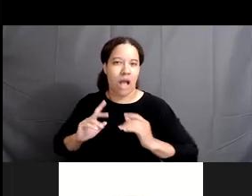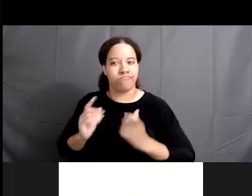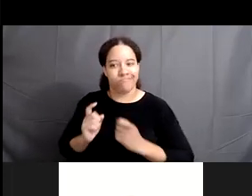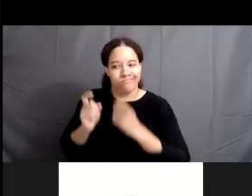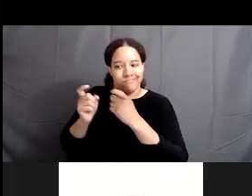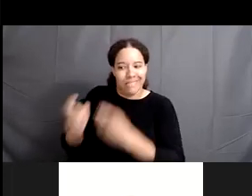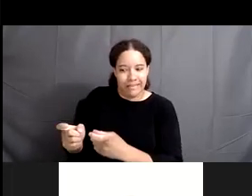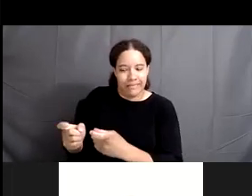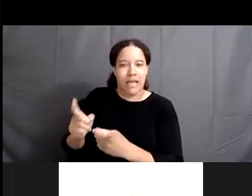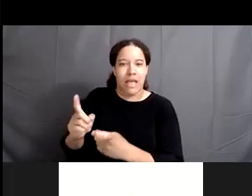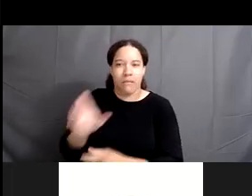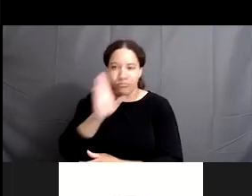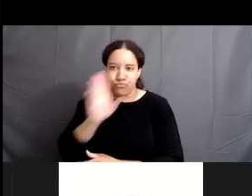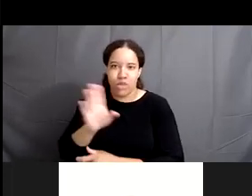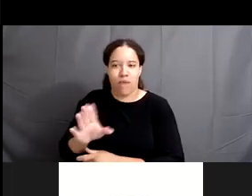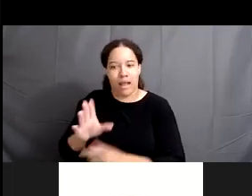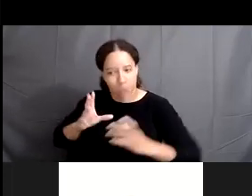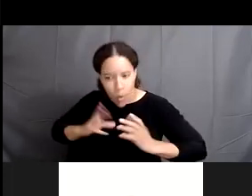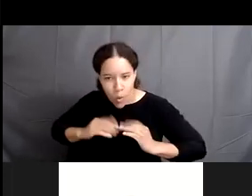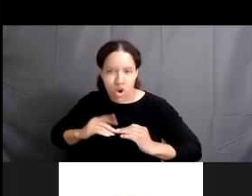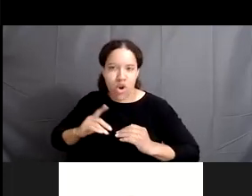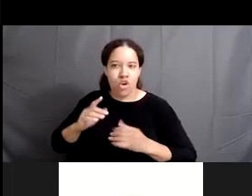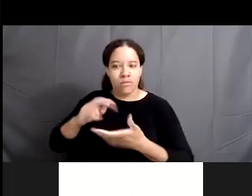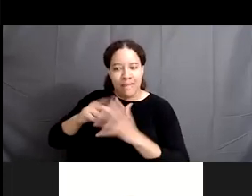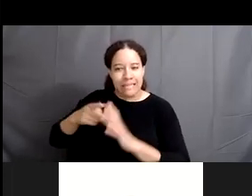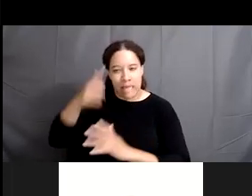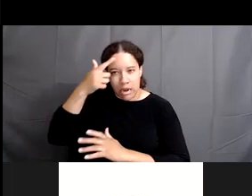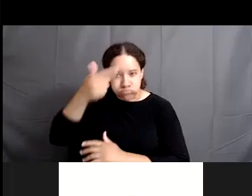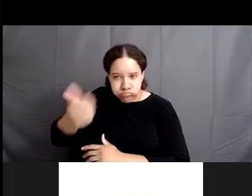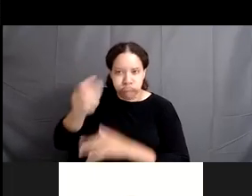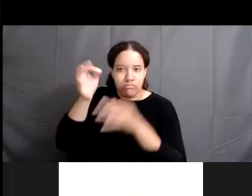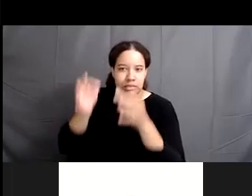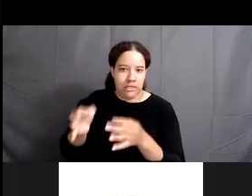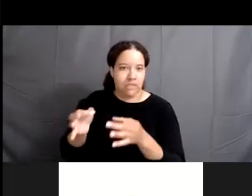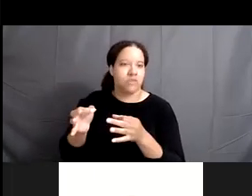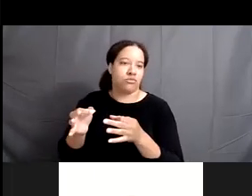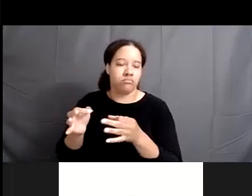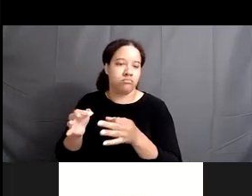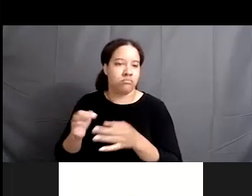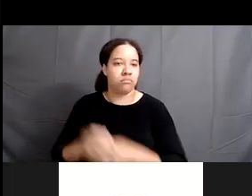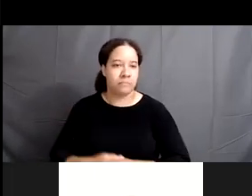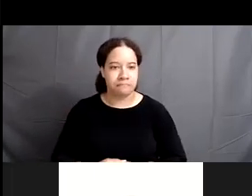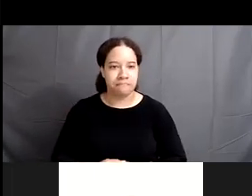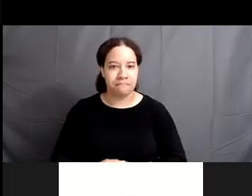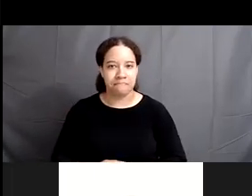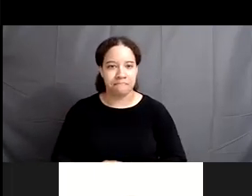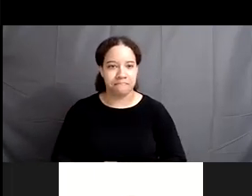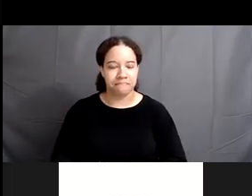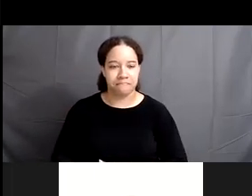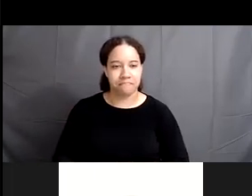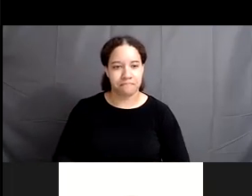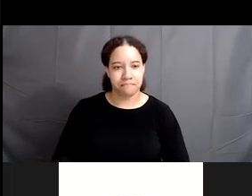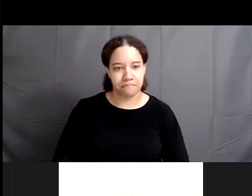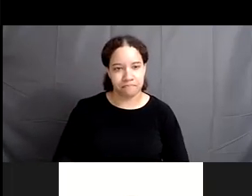direct ownership and control and decision-making over the way business happens. Let's go ahead.